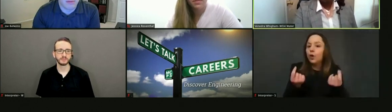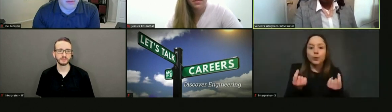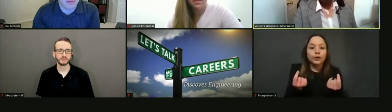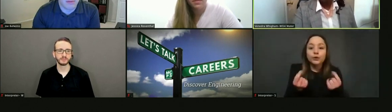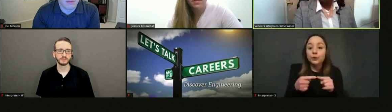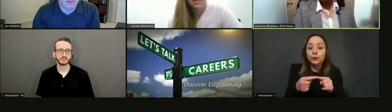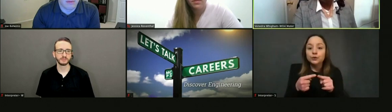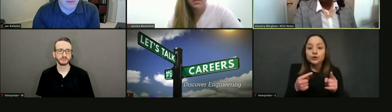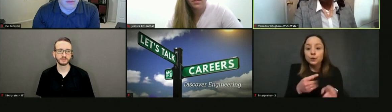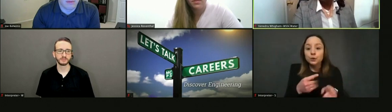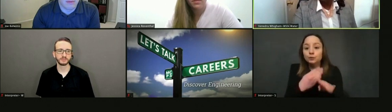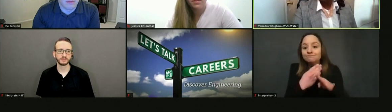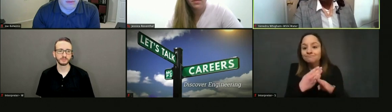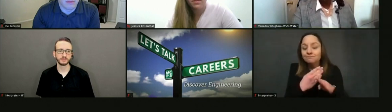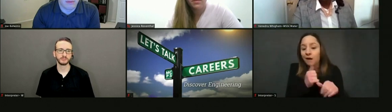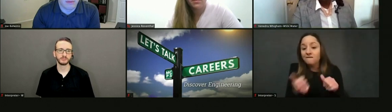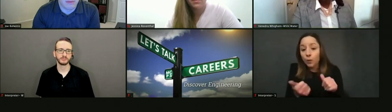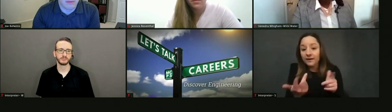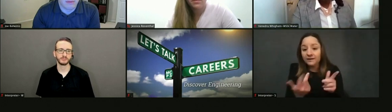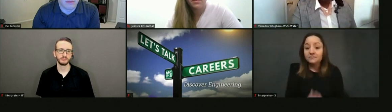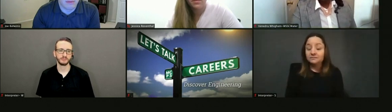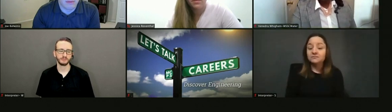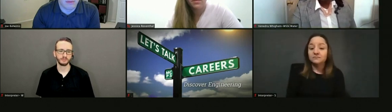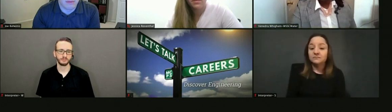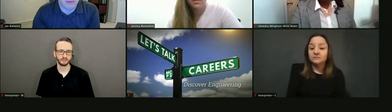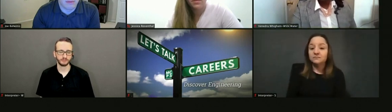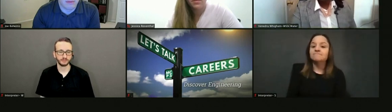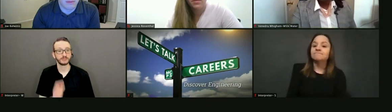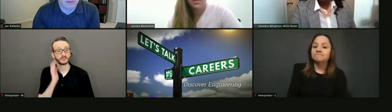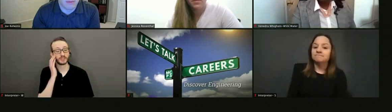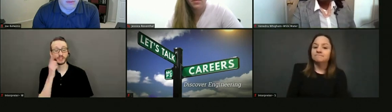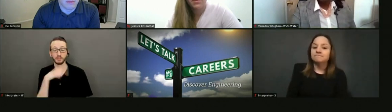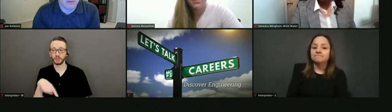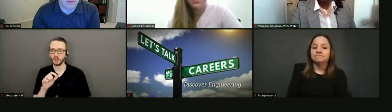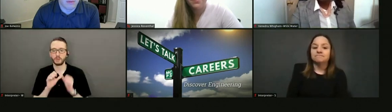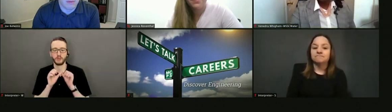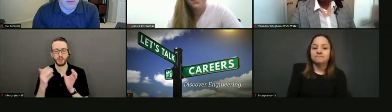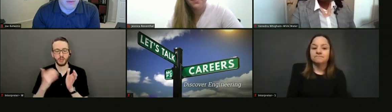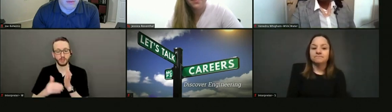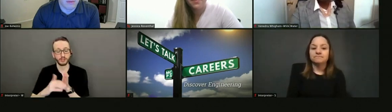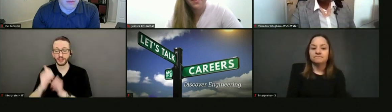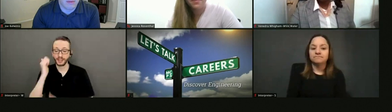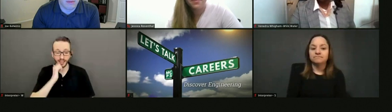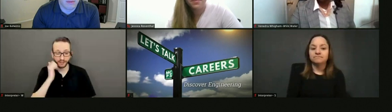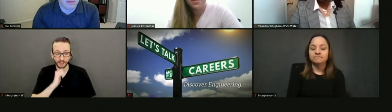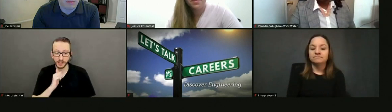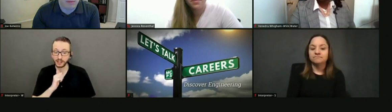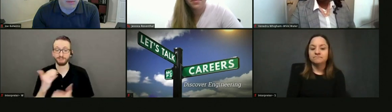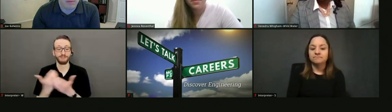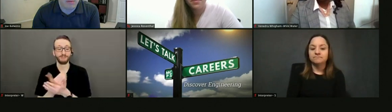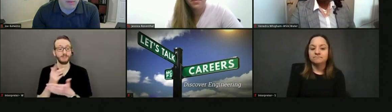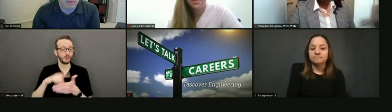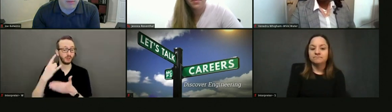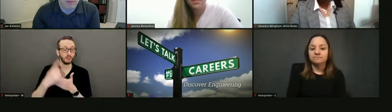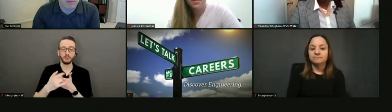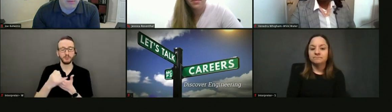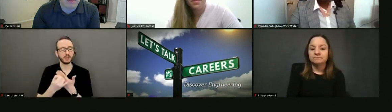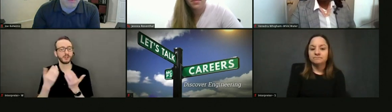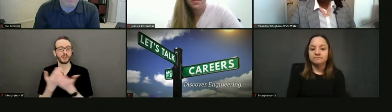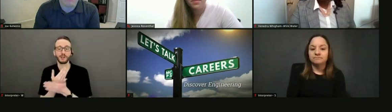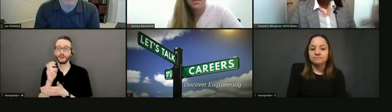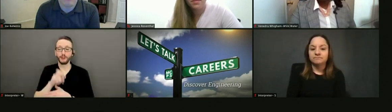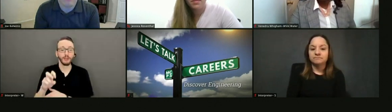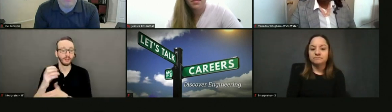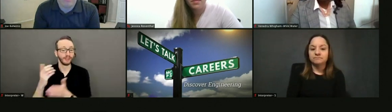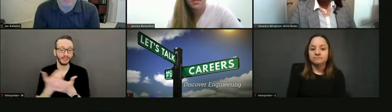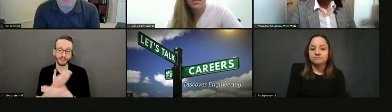that problem off? So, yeah, so it seems like you guys are constantly thinking on your feet. Each day is a new project, a new adventure, a new problem that you